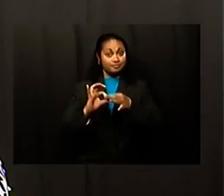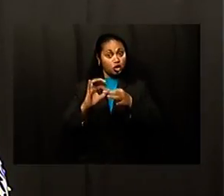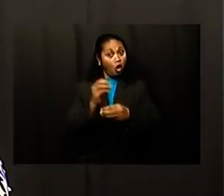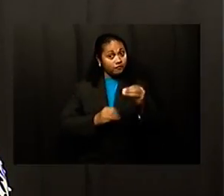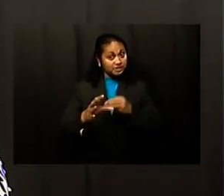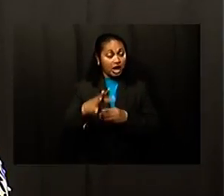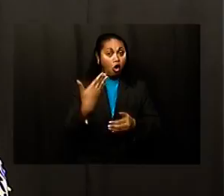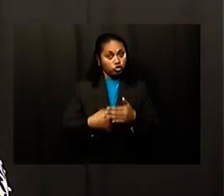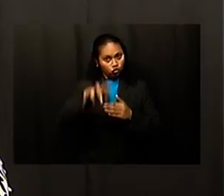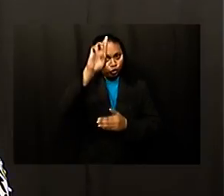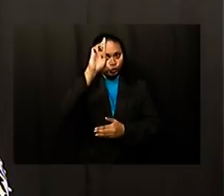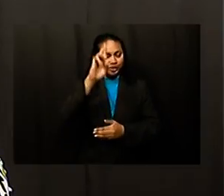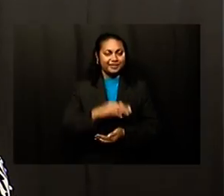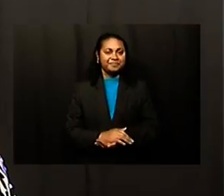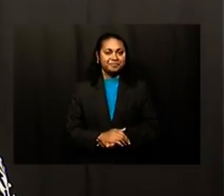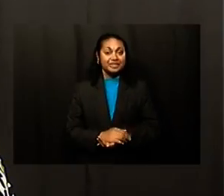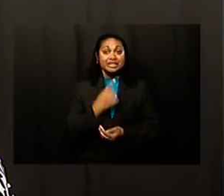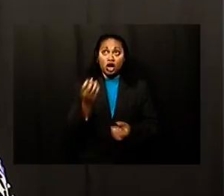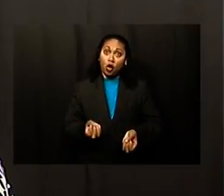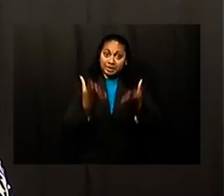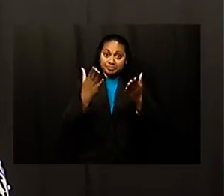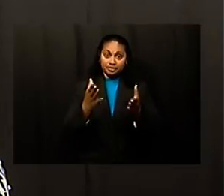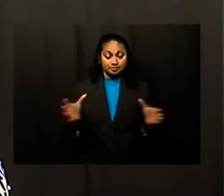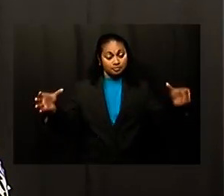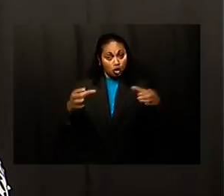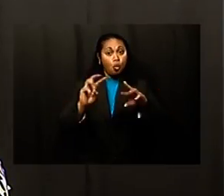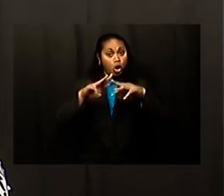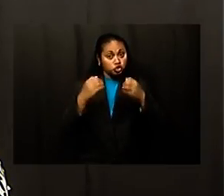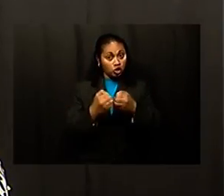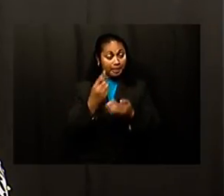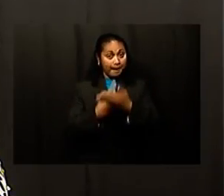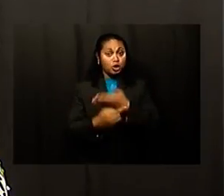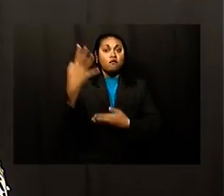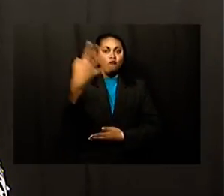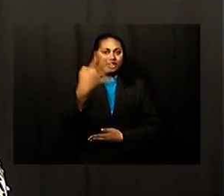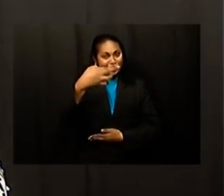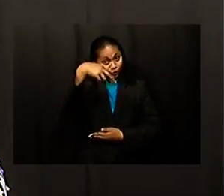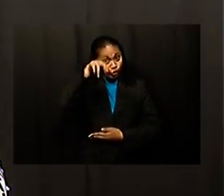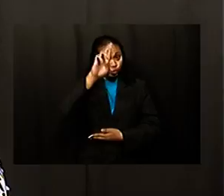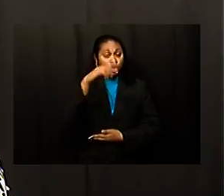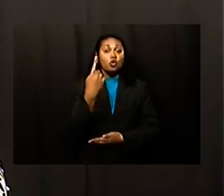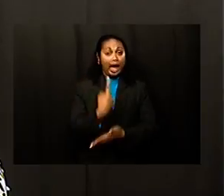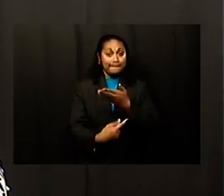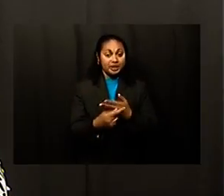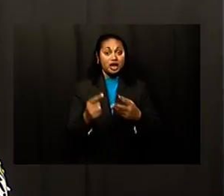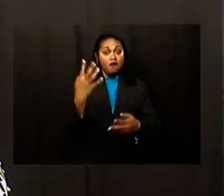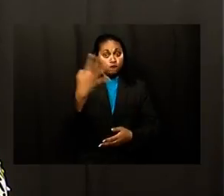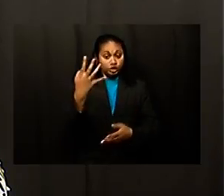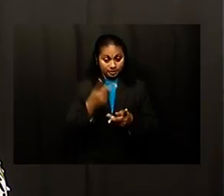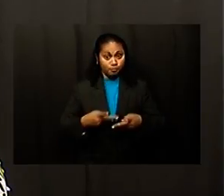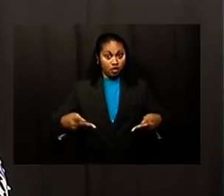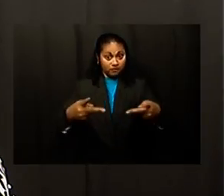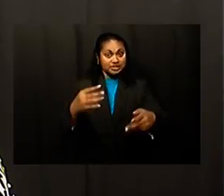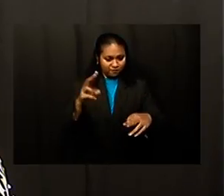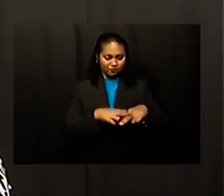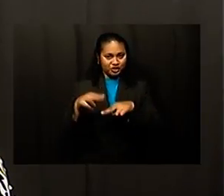officers, also known as Rokutui. This commitment, taken at a recent workshop passed by the 14 Rokutui who will be based in each province in the